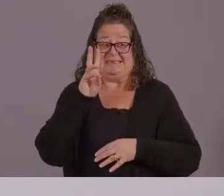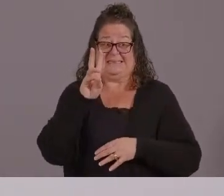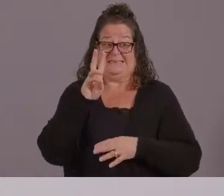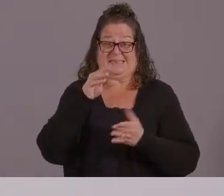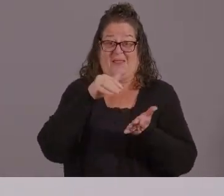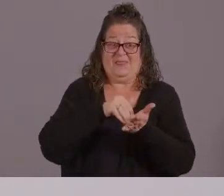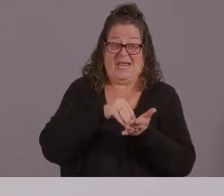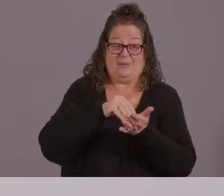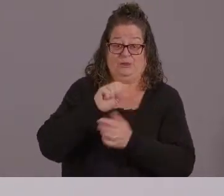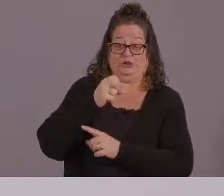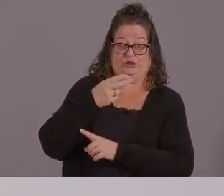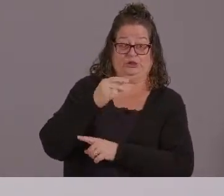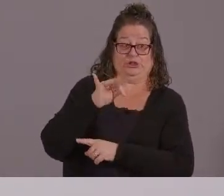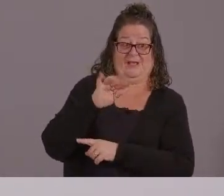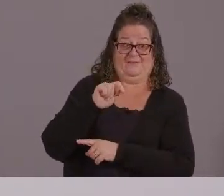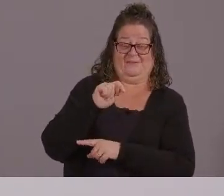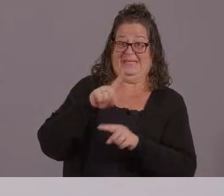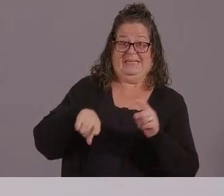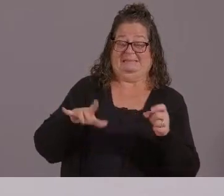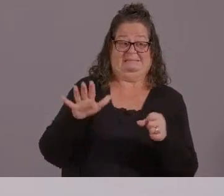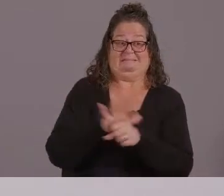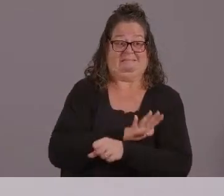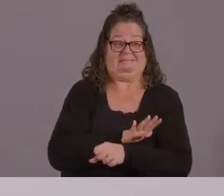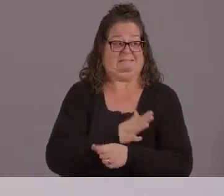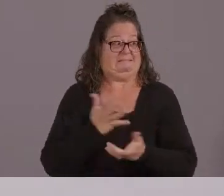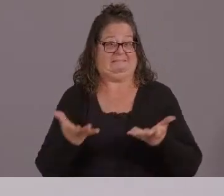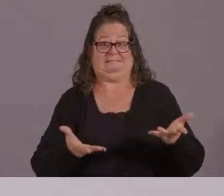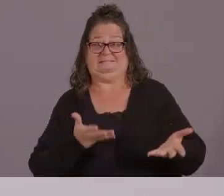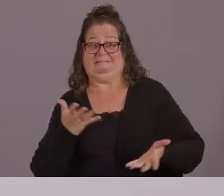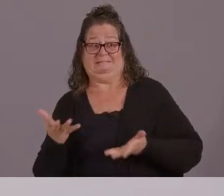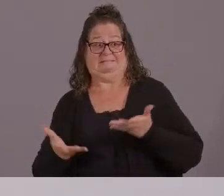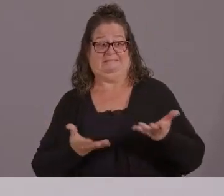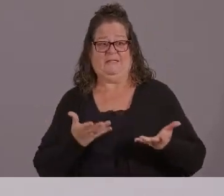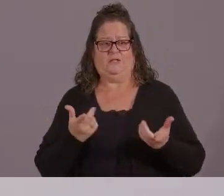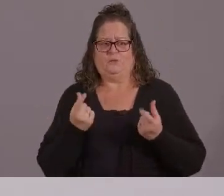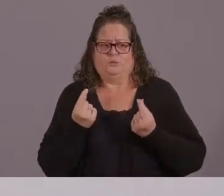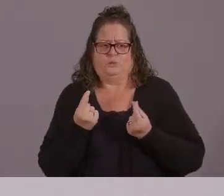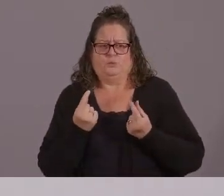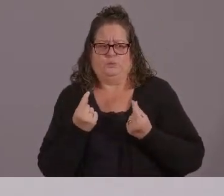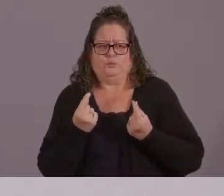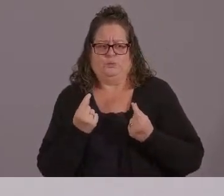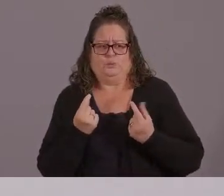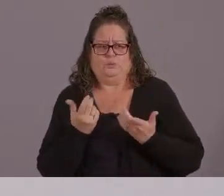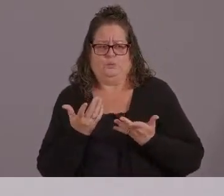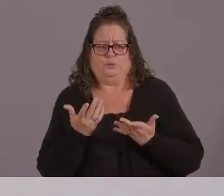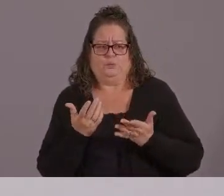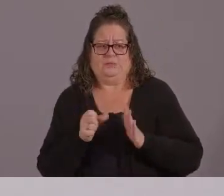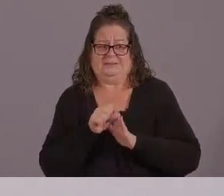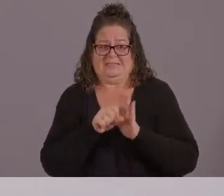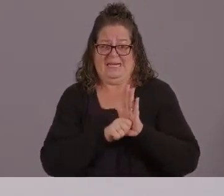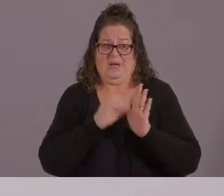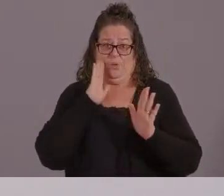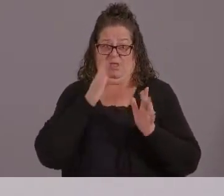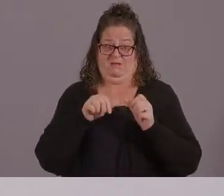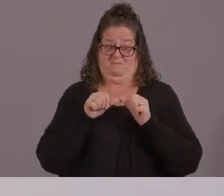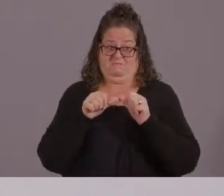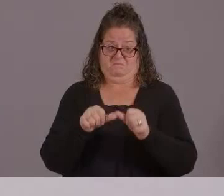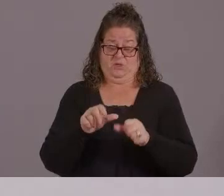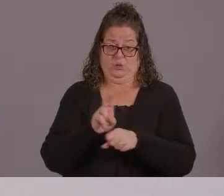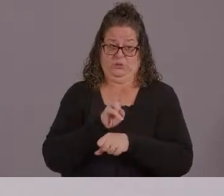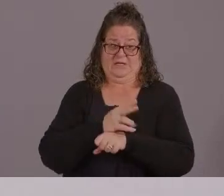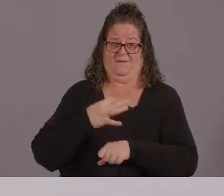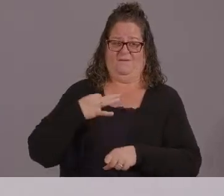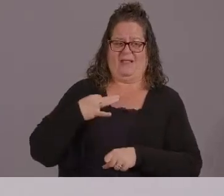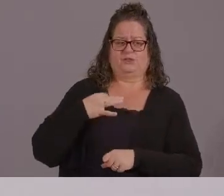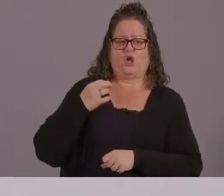in volunteers? And will the state continue to use volunteers or start paying staff to fill those positions? Yeah, absolutely.